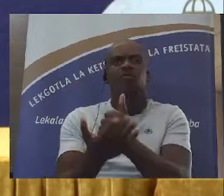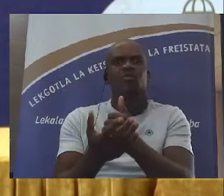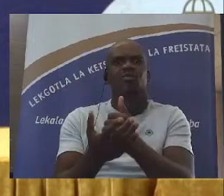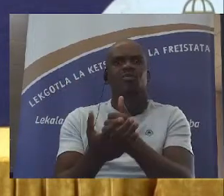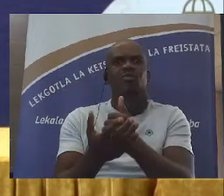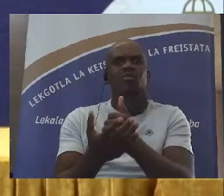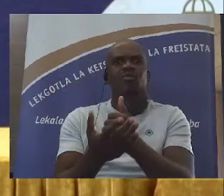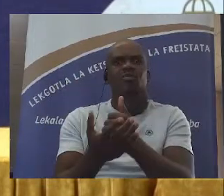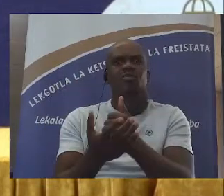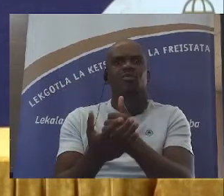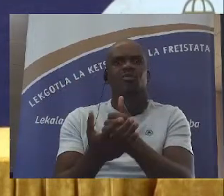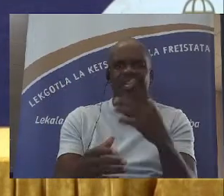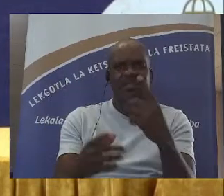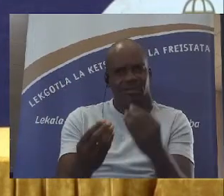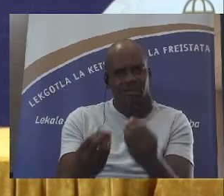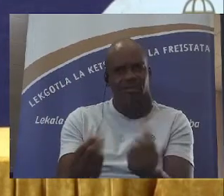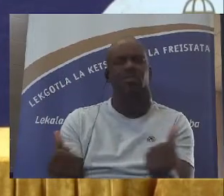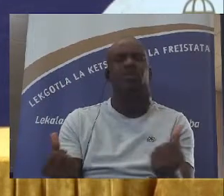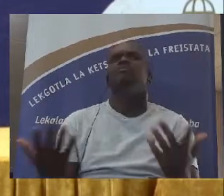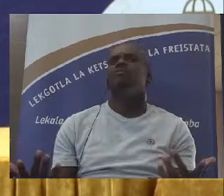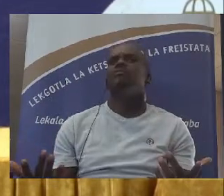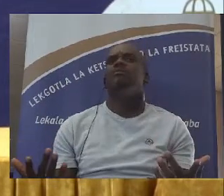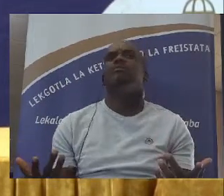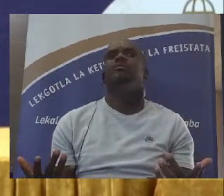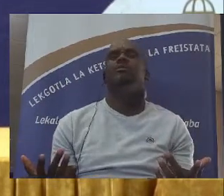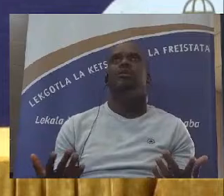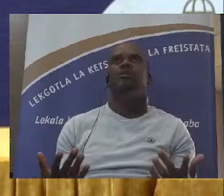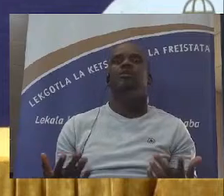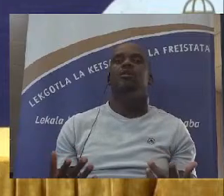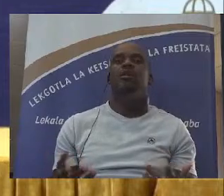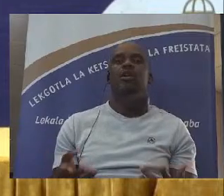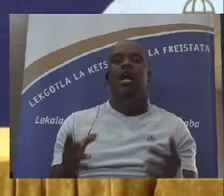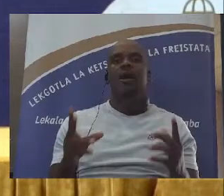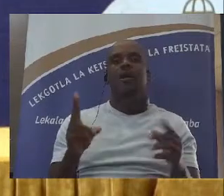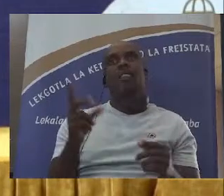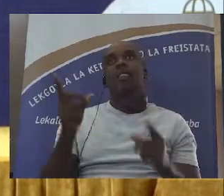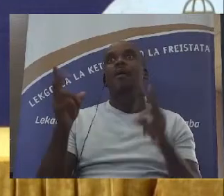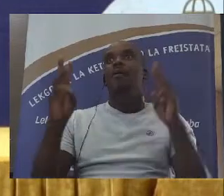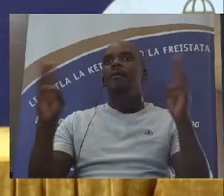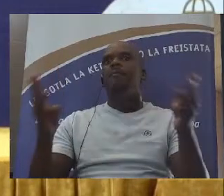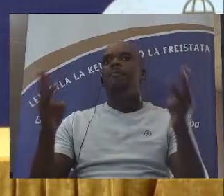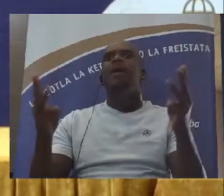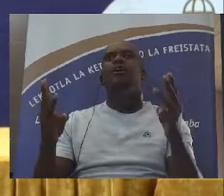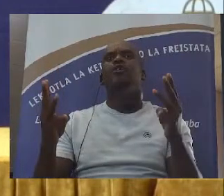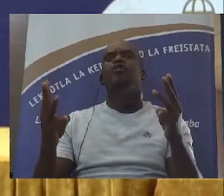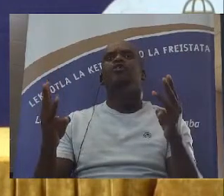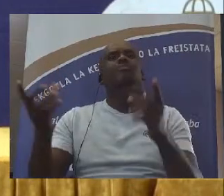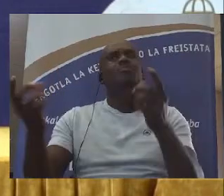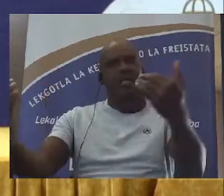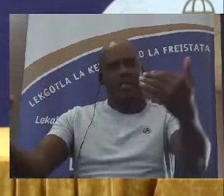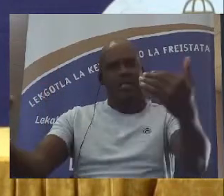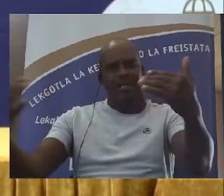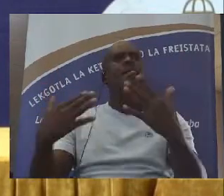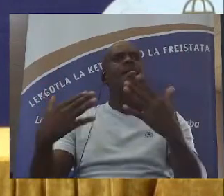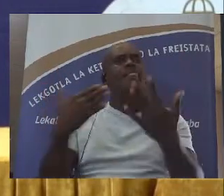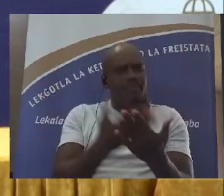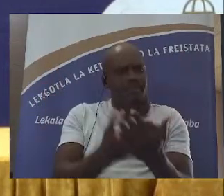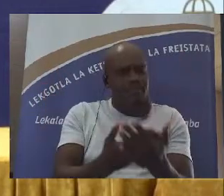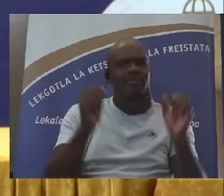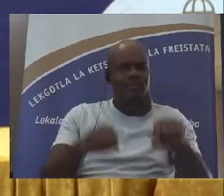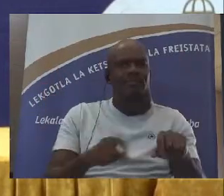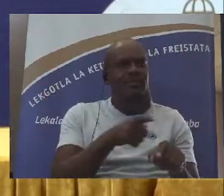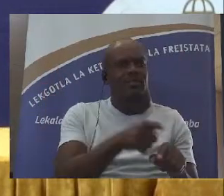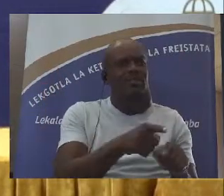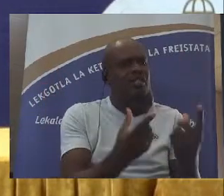research. So people can also go to the Ombud and say that these things need to be, and then research can be done. So or